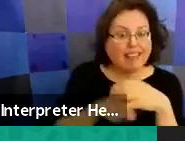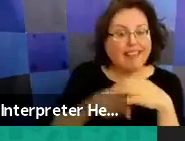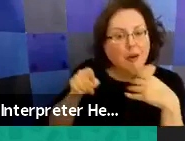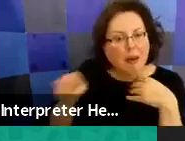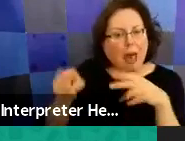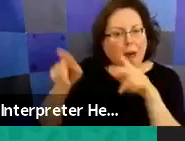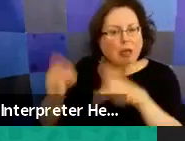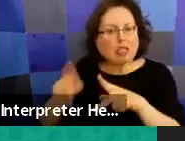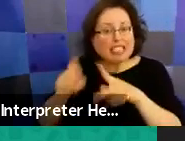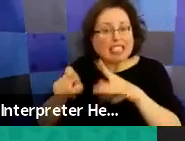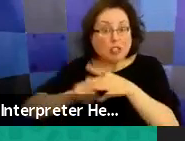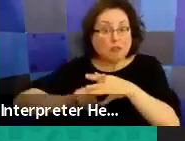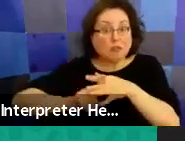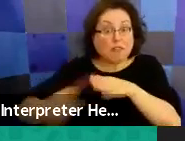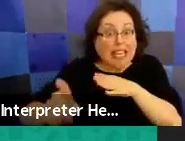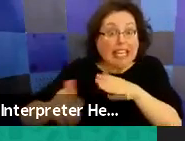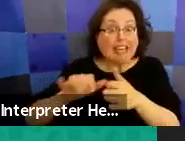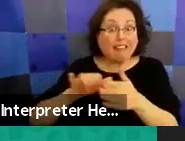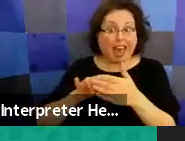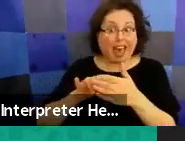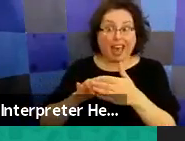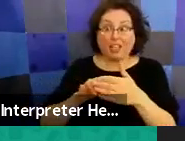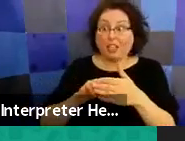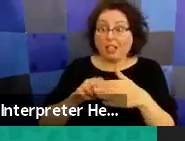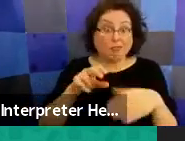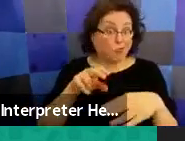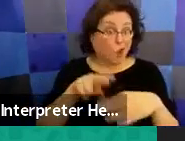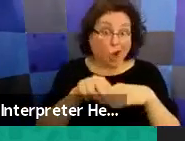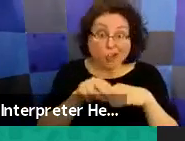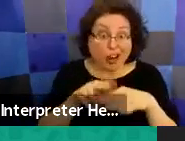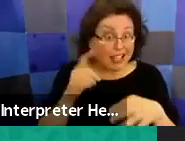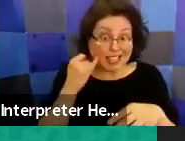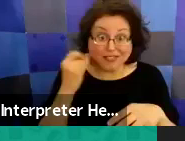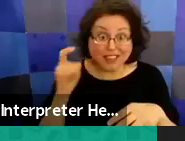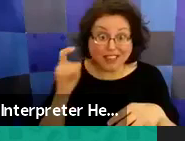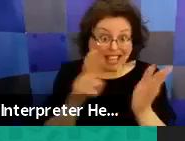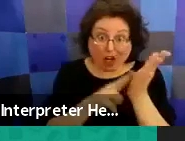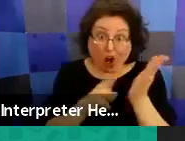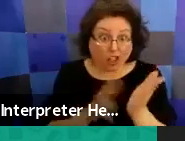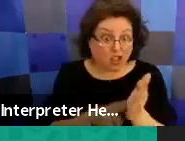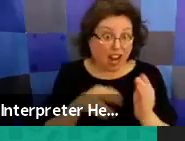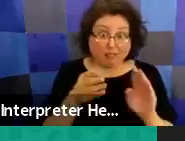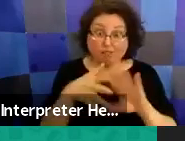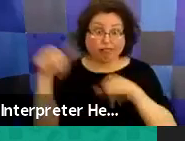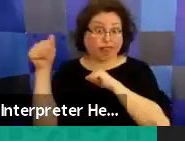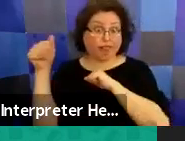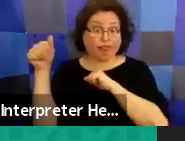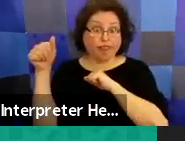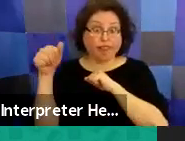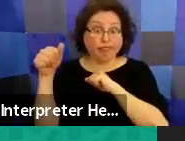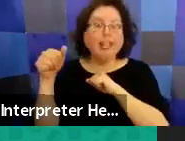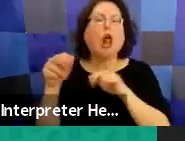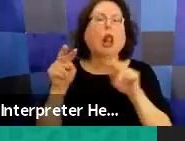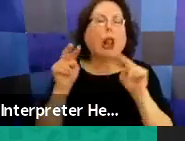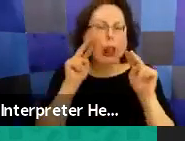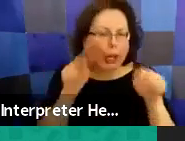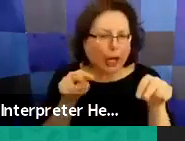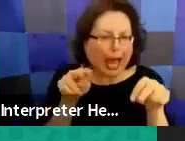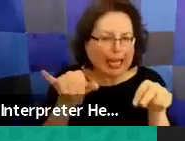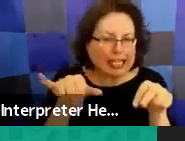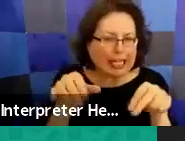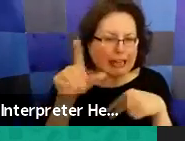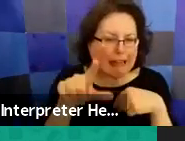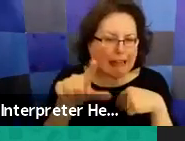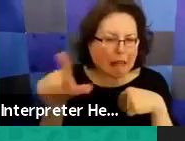to flee that landlord contract entirely, then we need to look at the finances of that landlord. I've